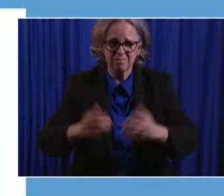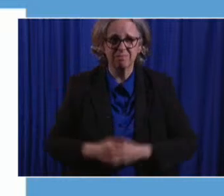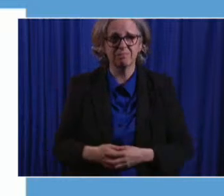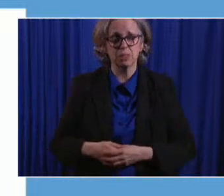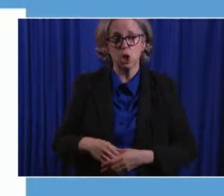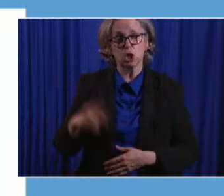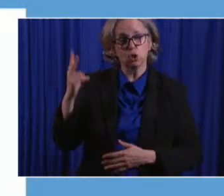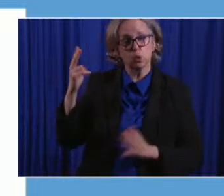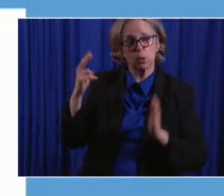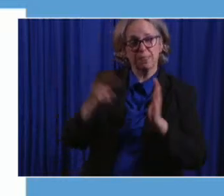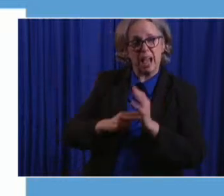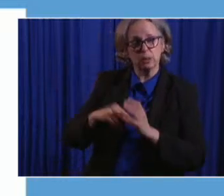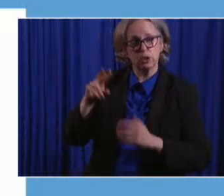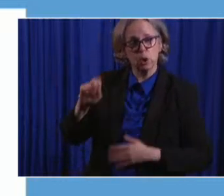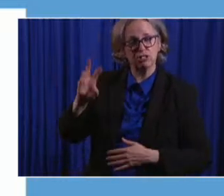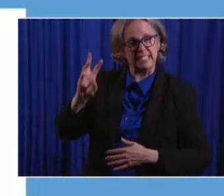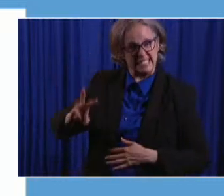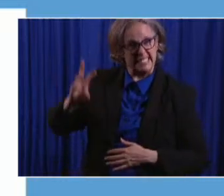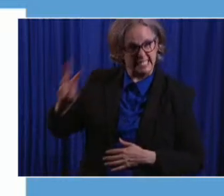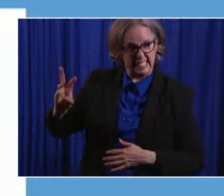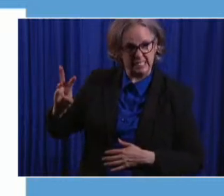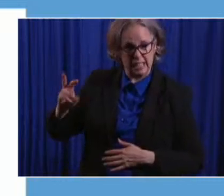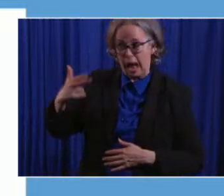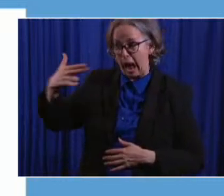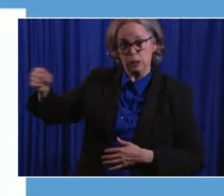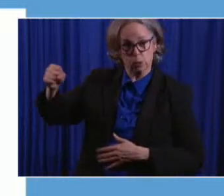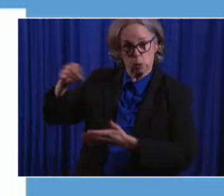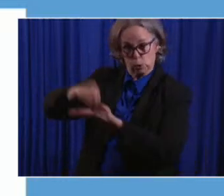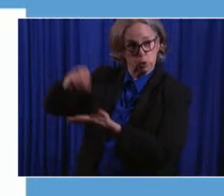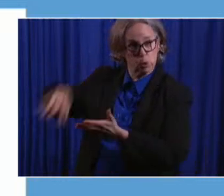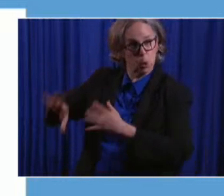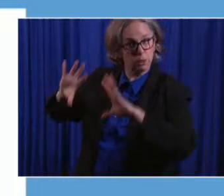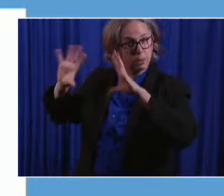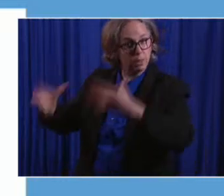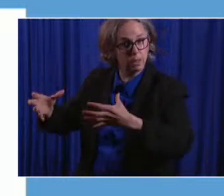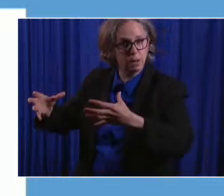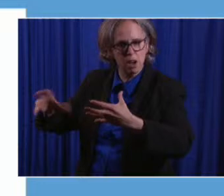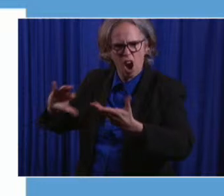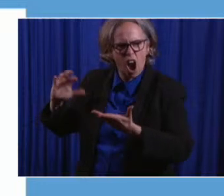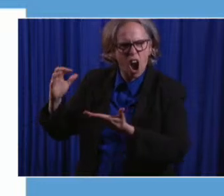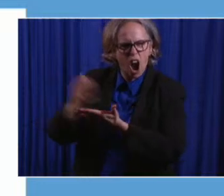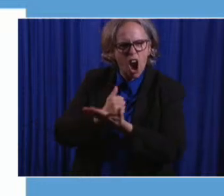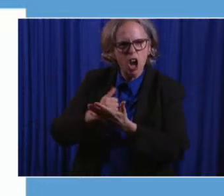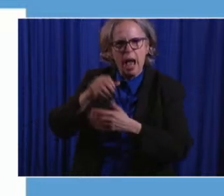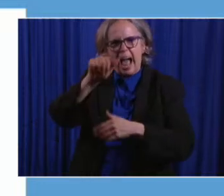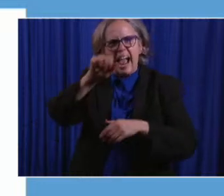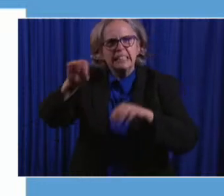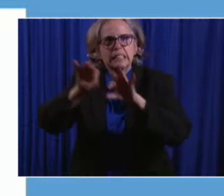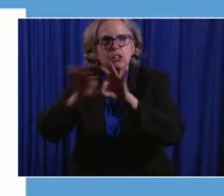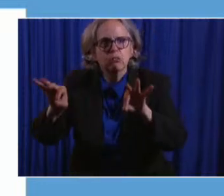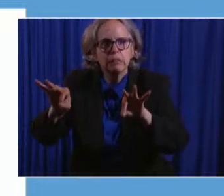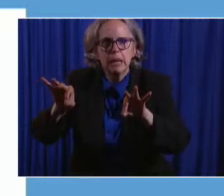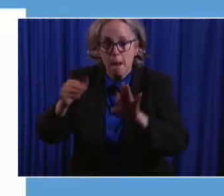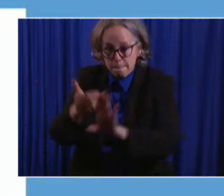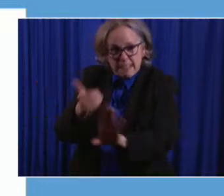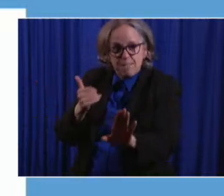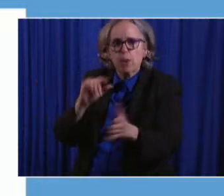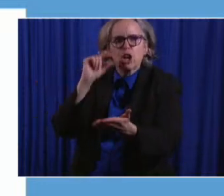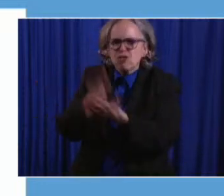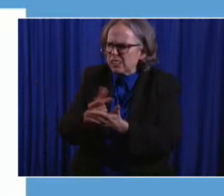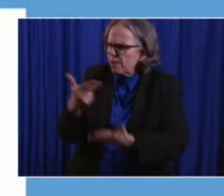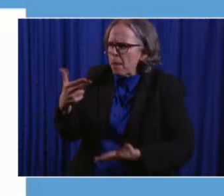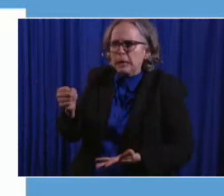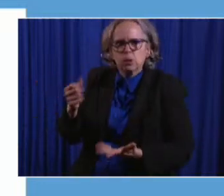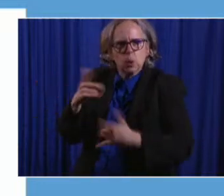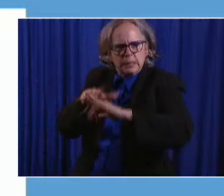2,666 high school students who've earned associate's degrees while they're still in high school. So that